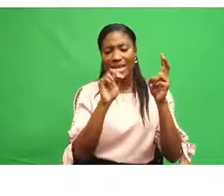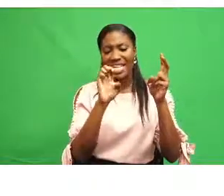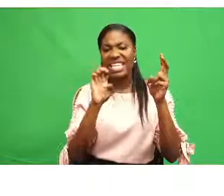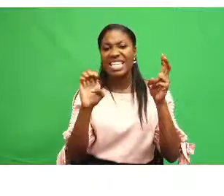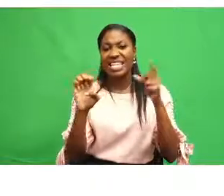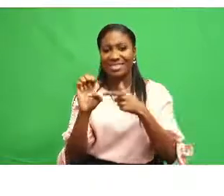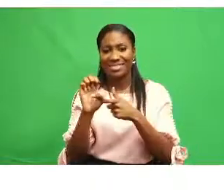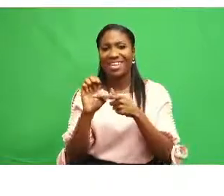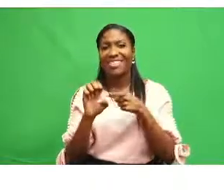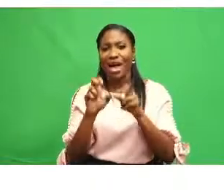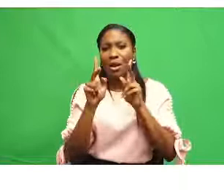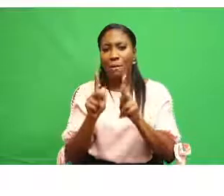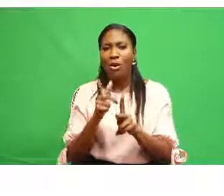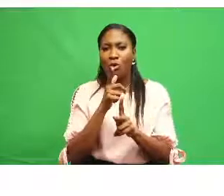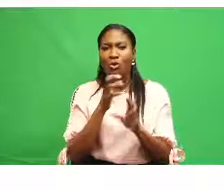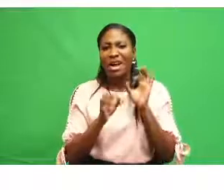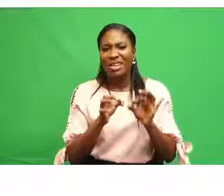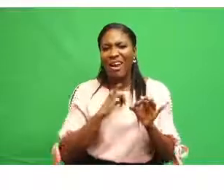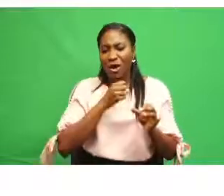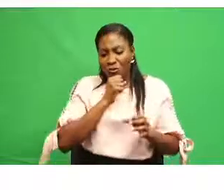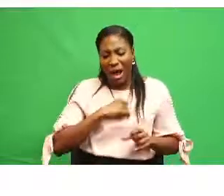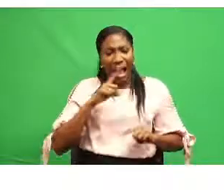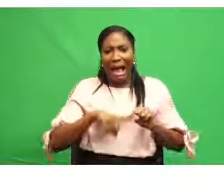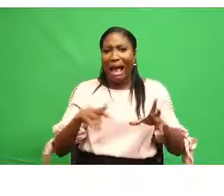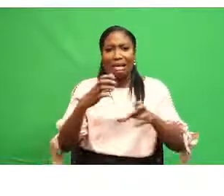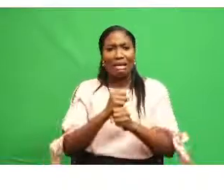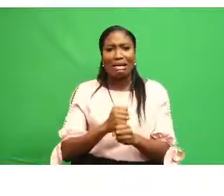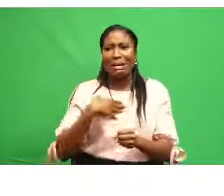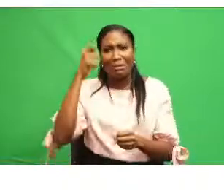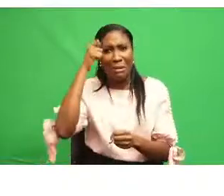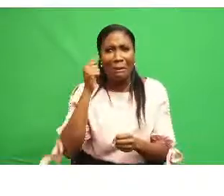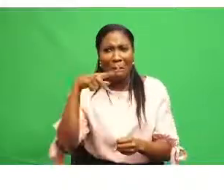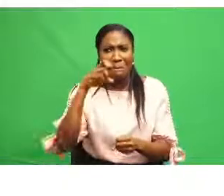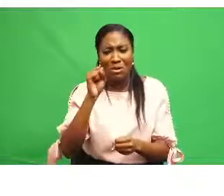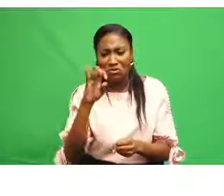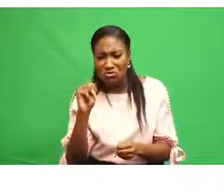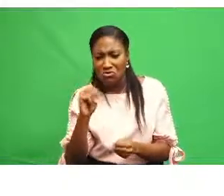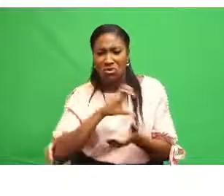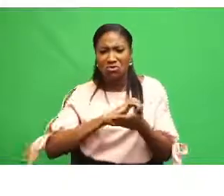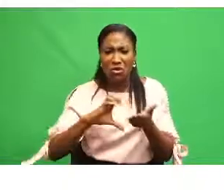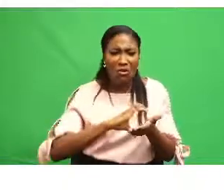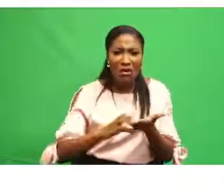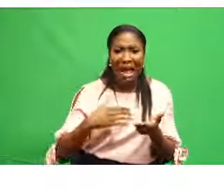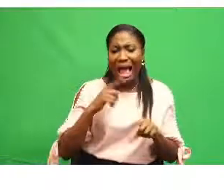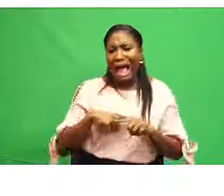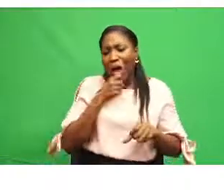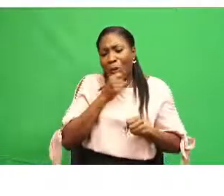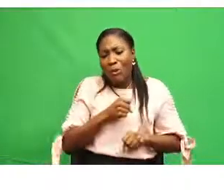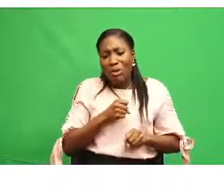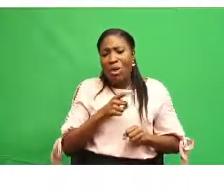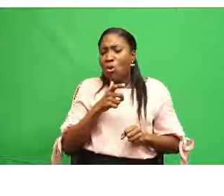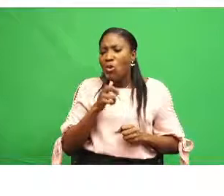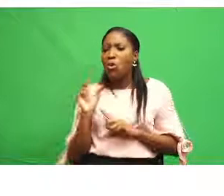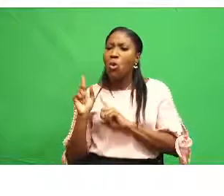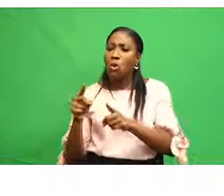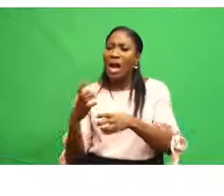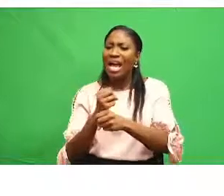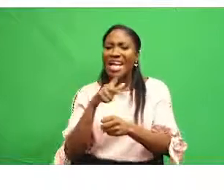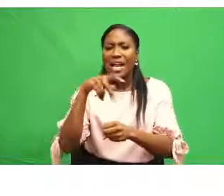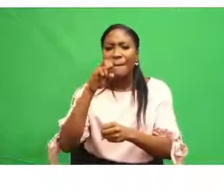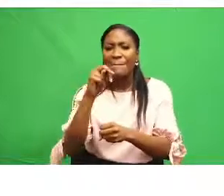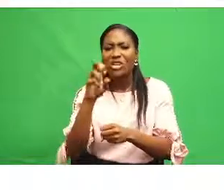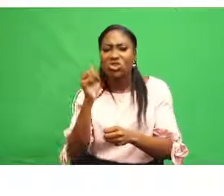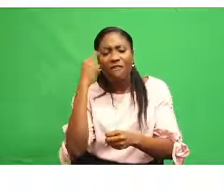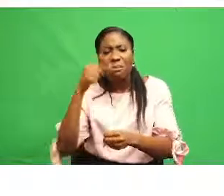nominee is that person who would be responsible for the encashment of your checks or treated with